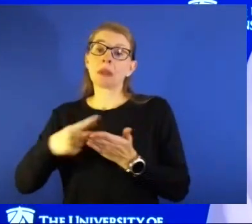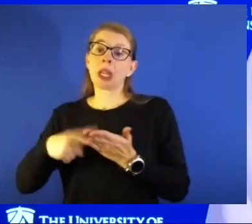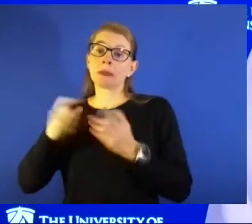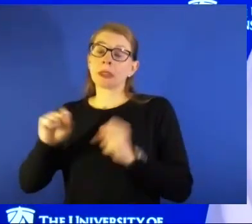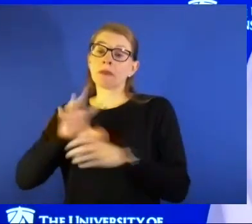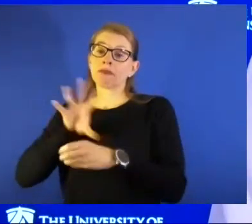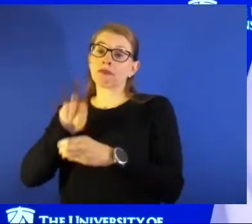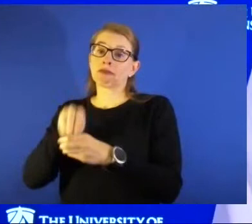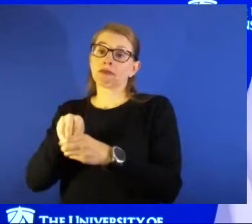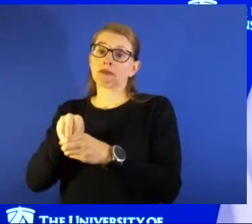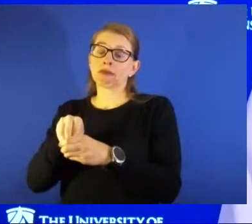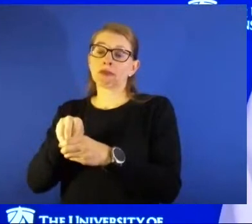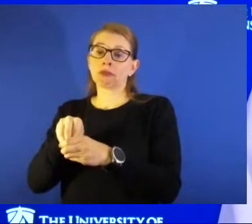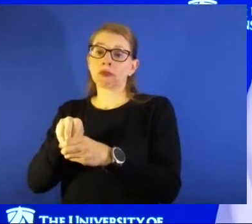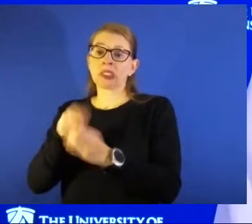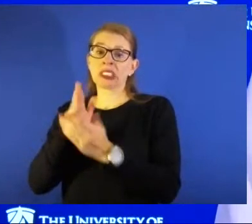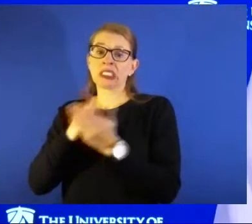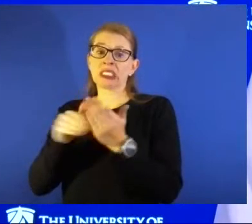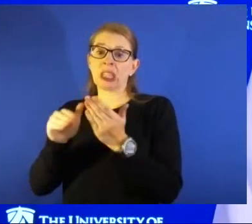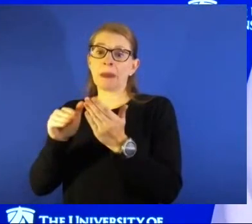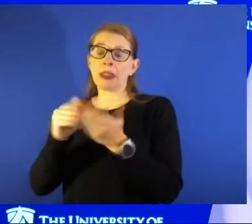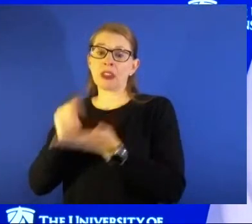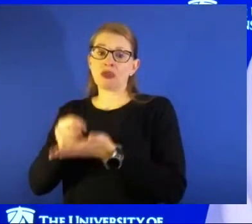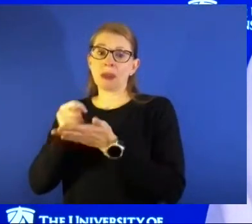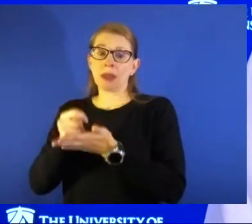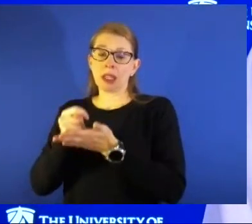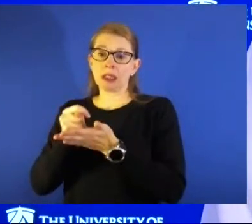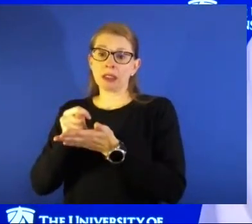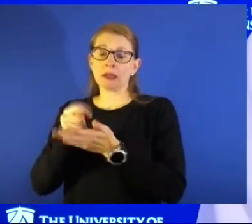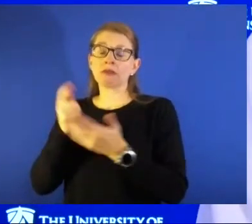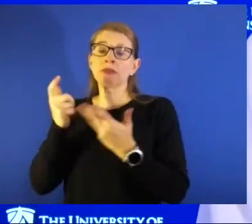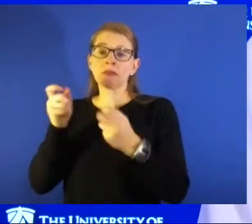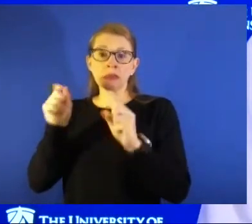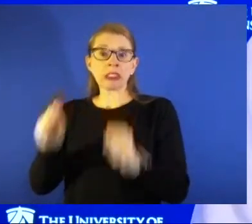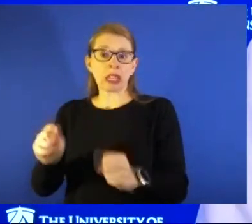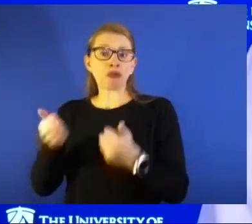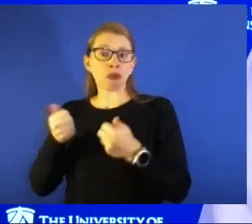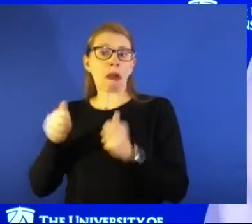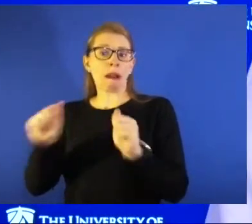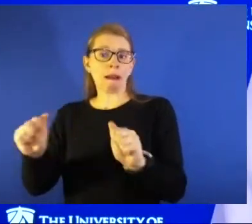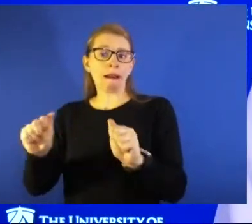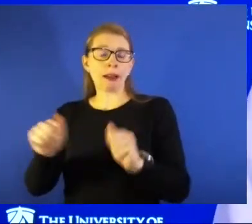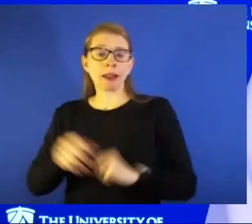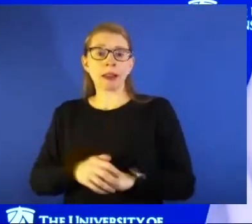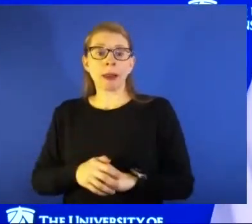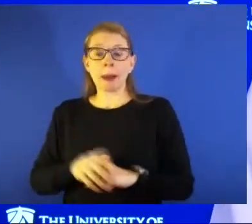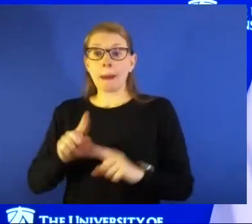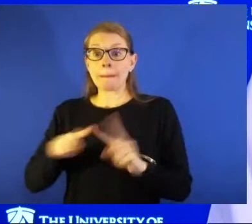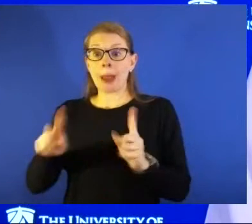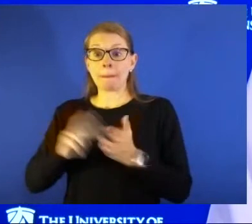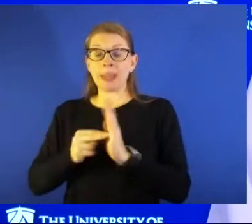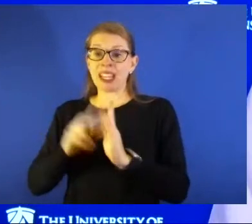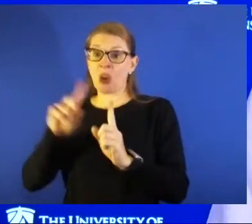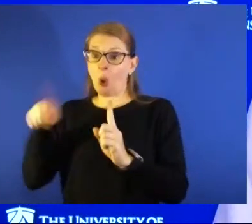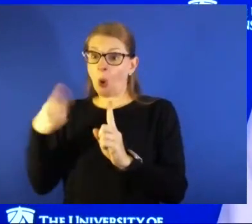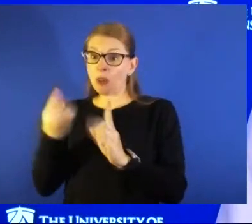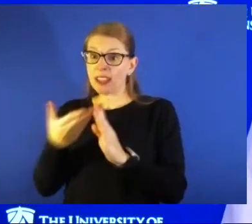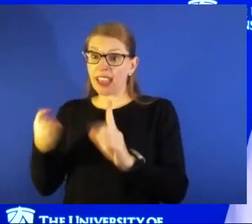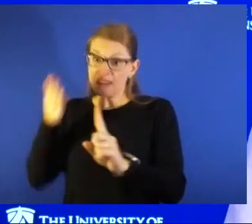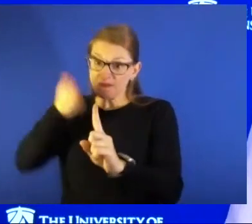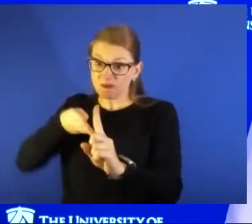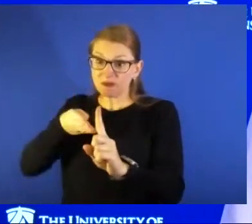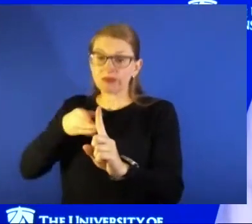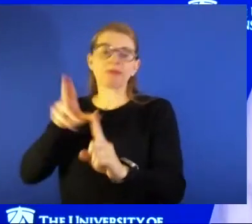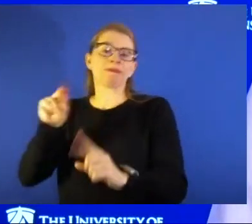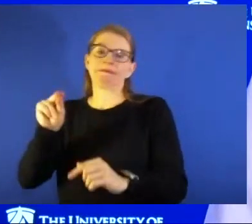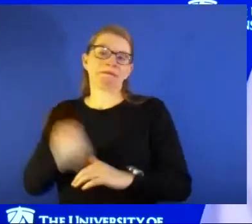the treatment modalities that you can use, but I don't think that will be the only thing, because what we do know